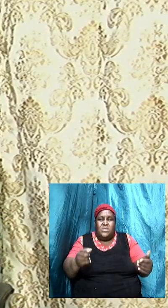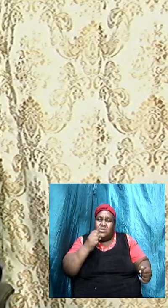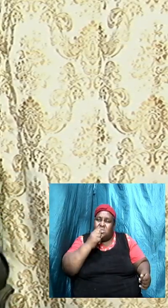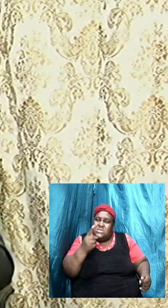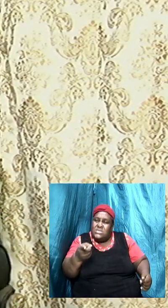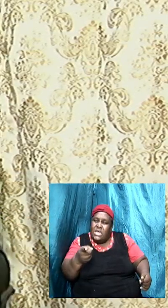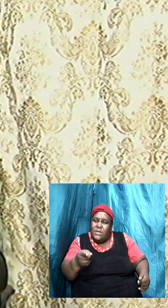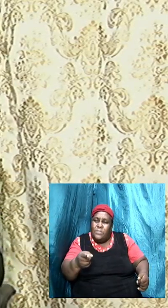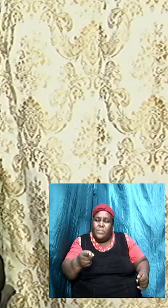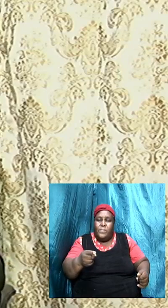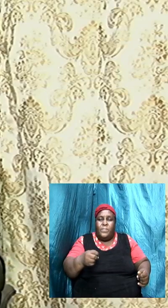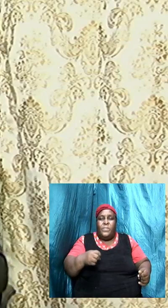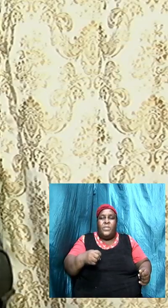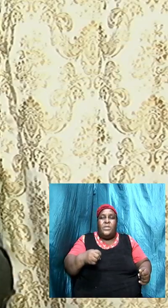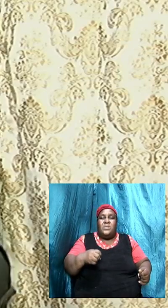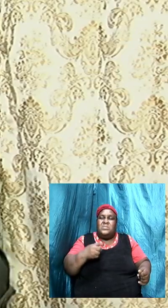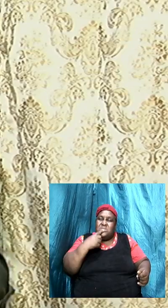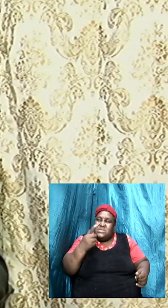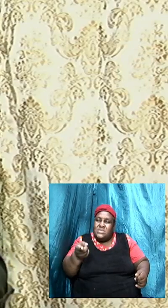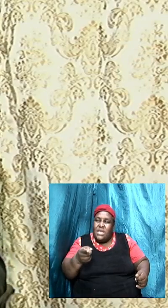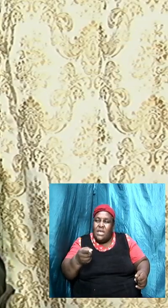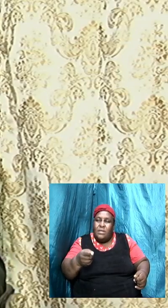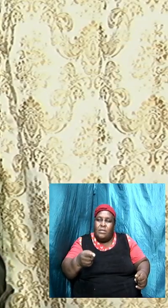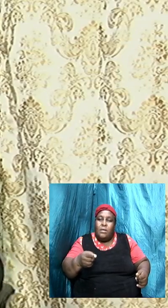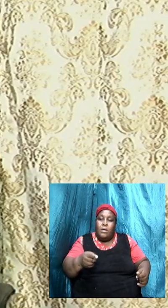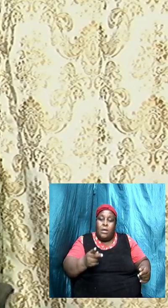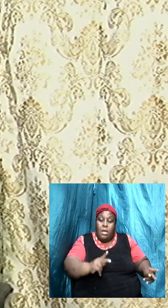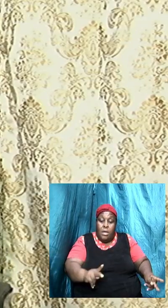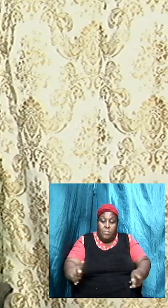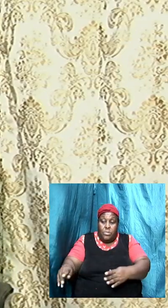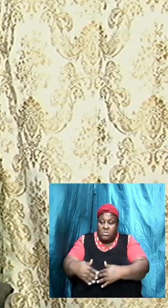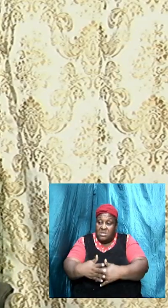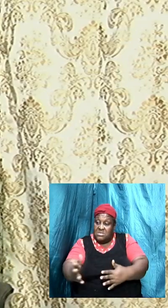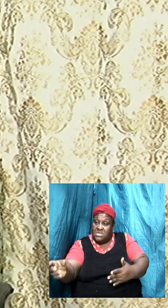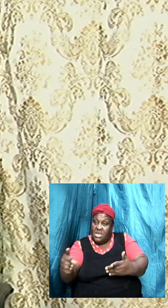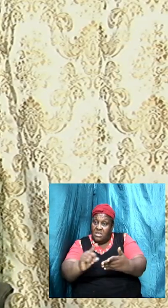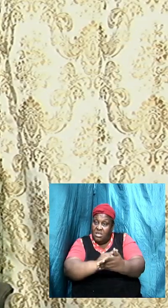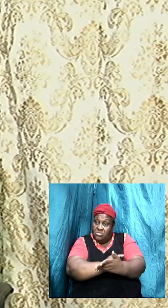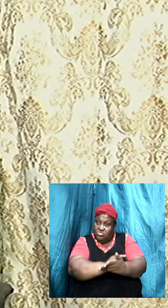saying. In other words, they are saying, look here, put aside doctrine.